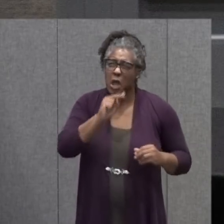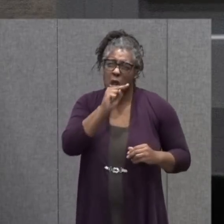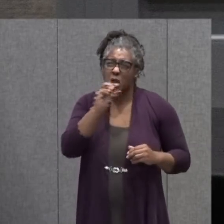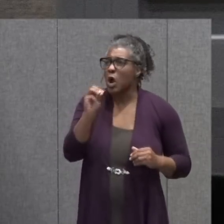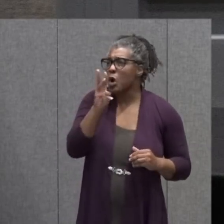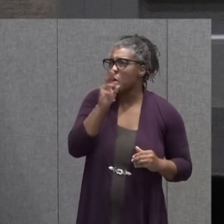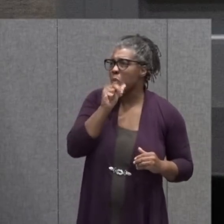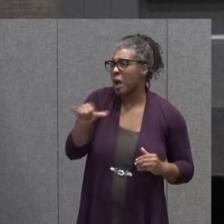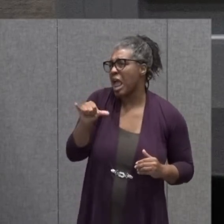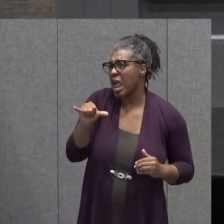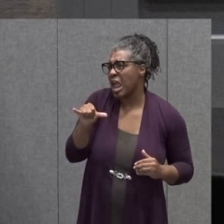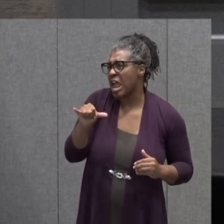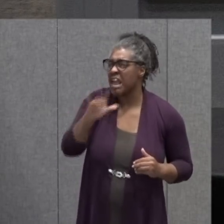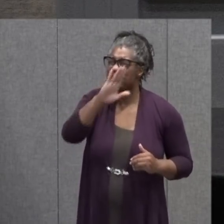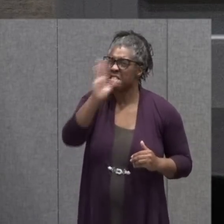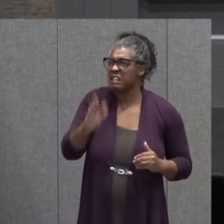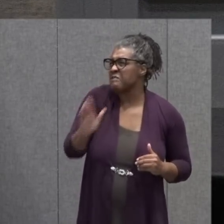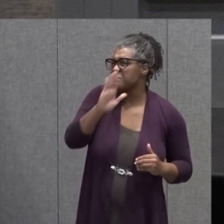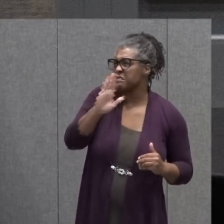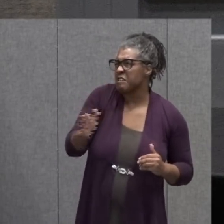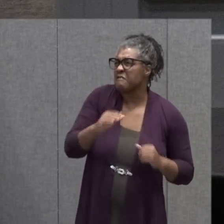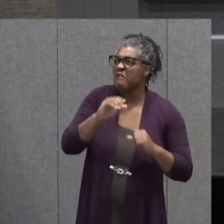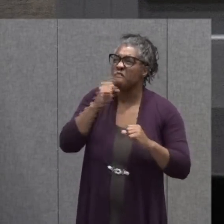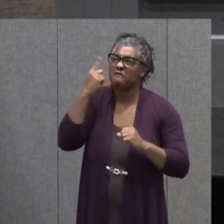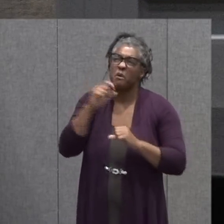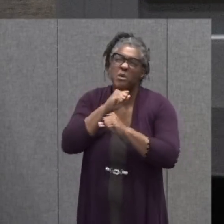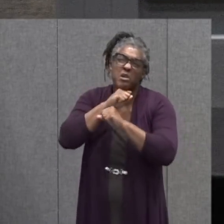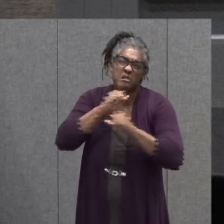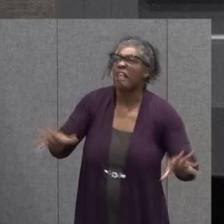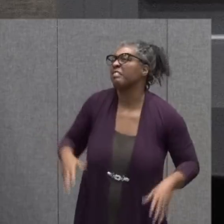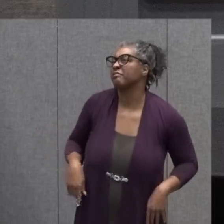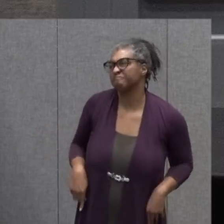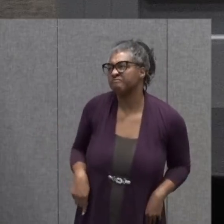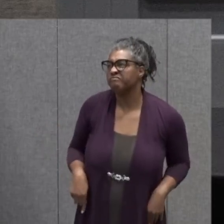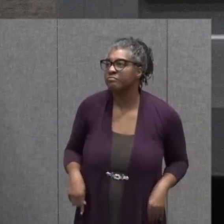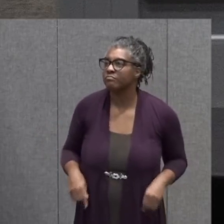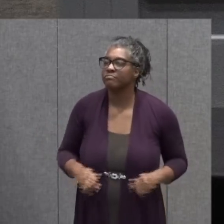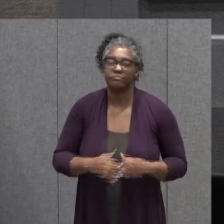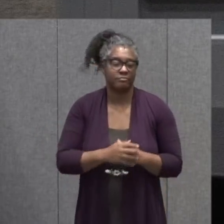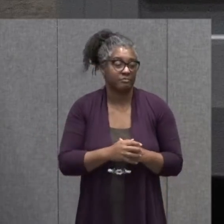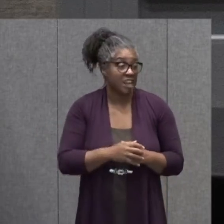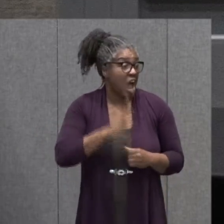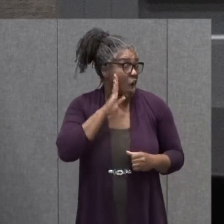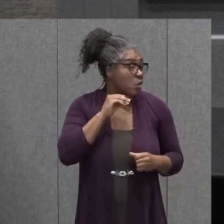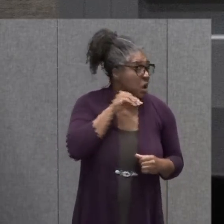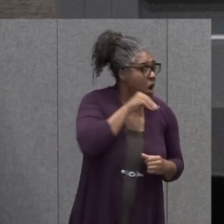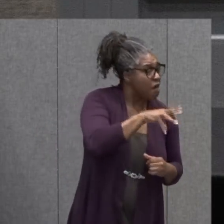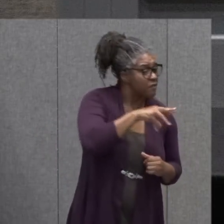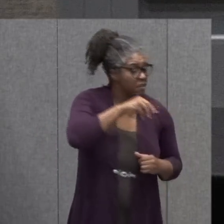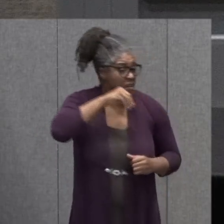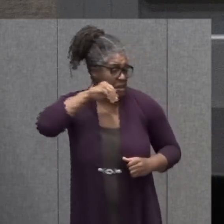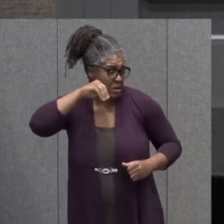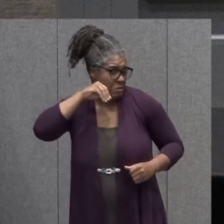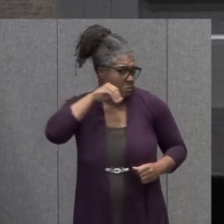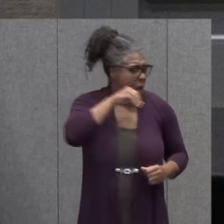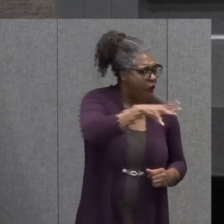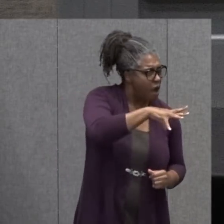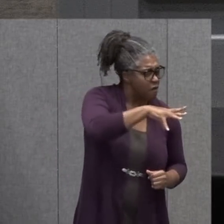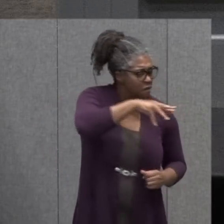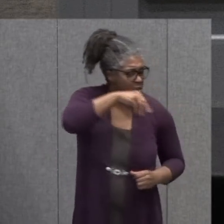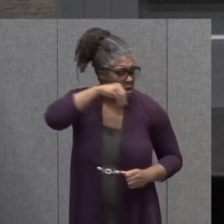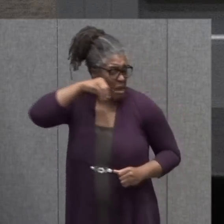my chinny chin chin," cried the second little pig. "Then I'll huff and I'll